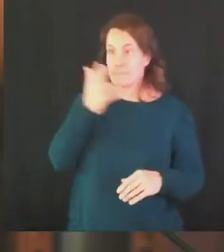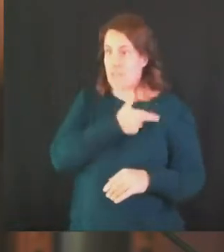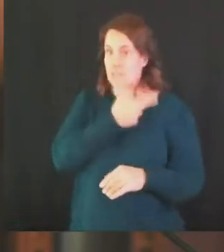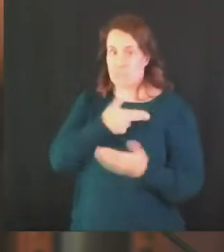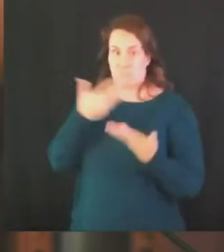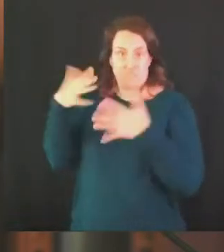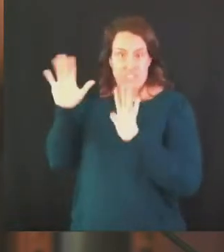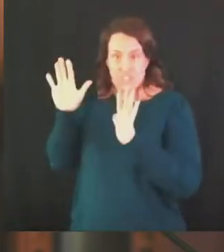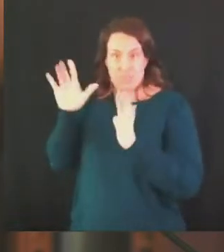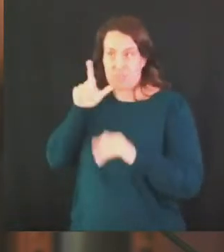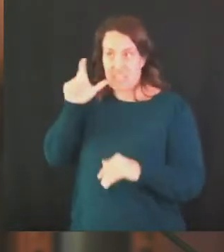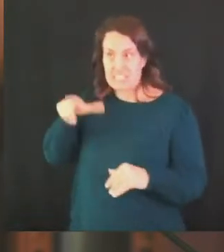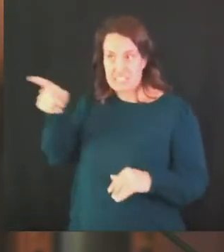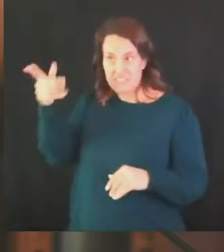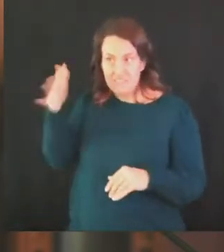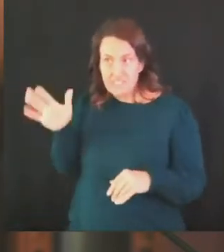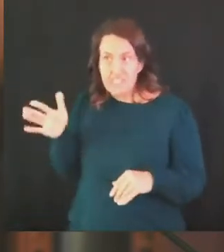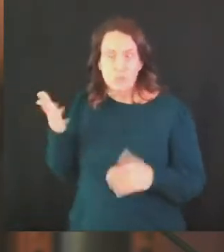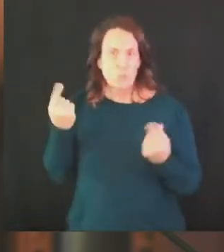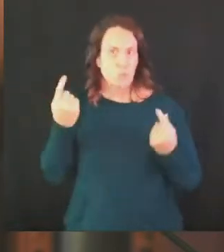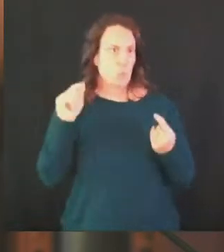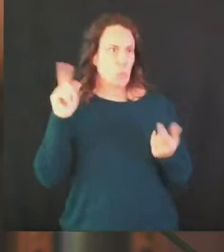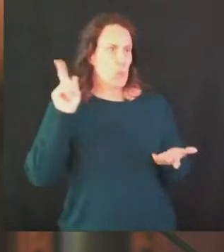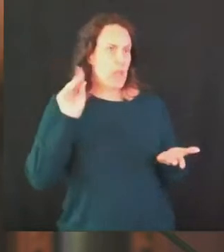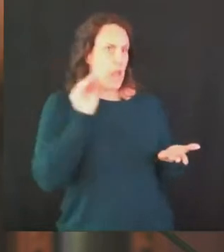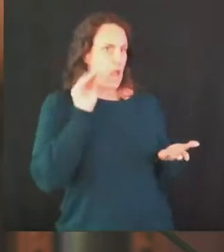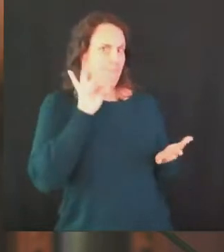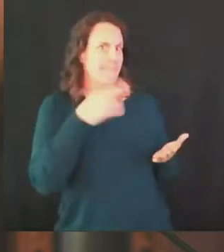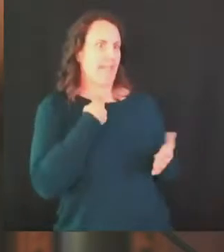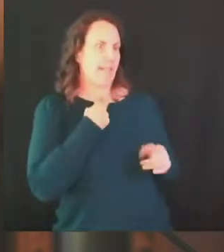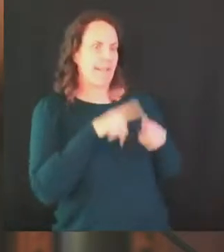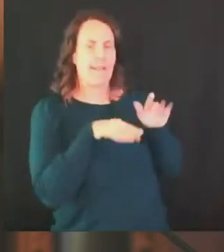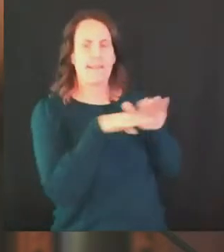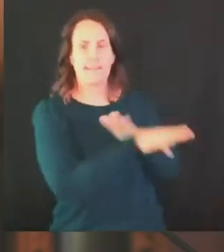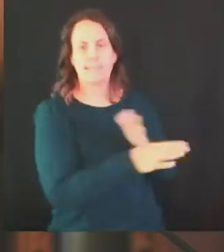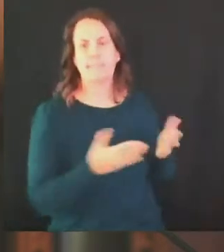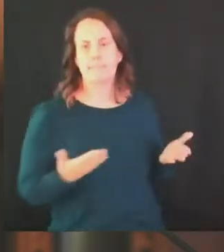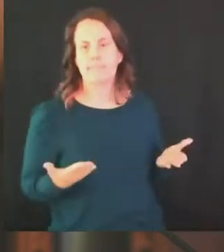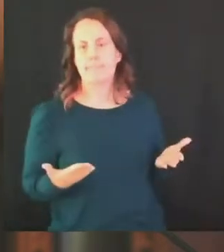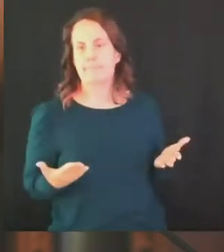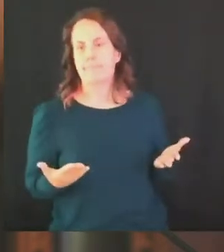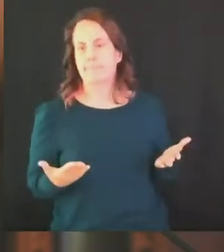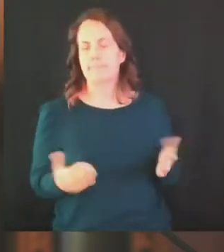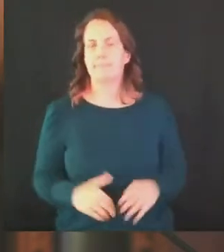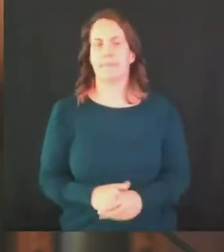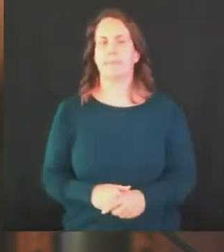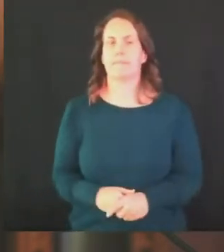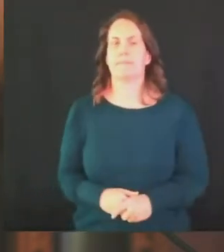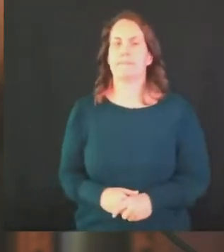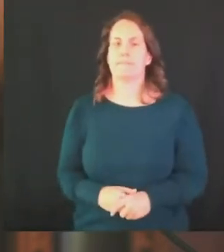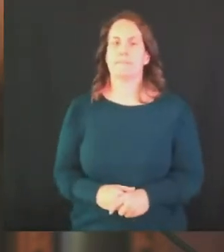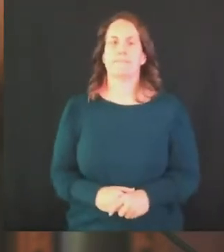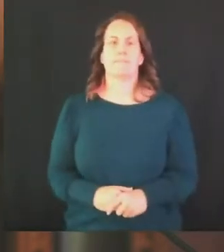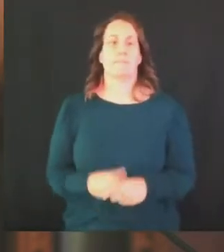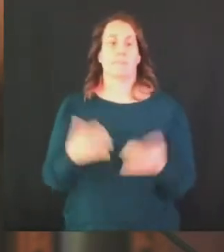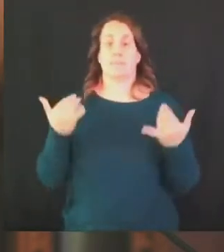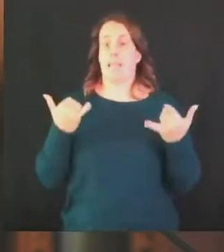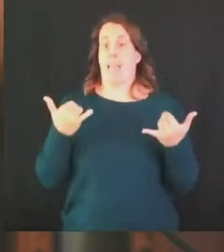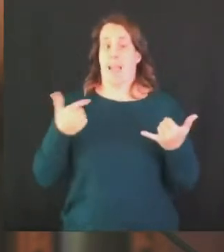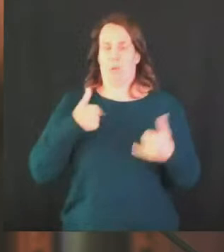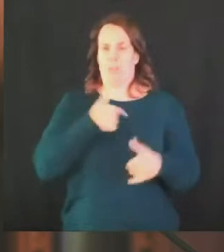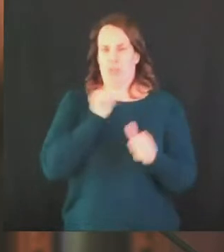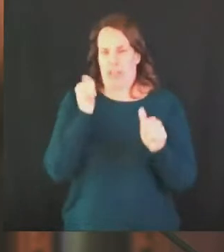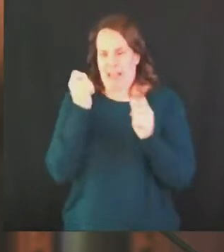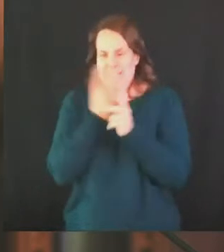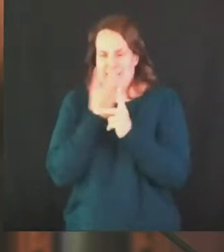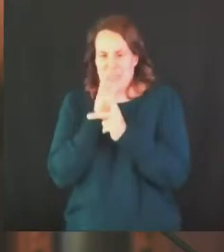a COVID issue in that facility. So it's work we're doing, it's work we need to do, because we've got to